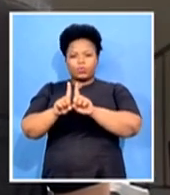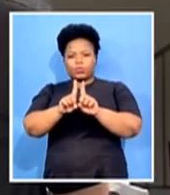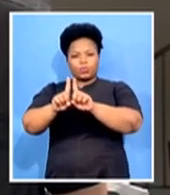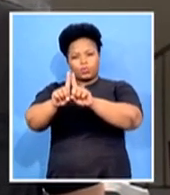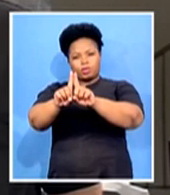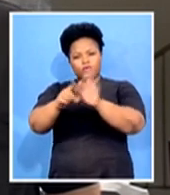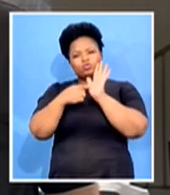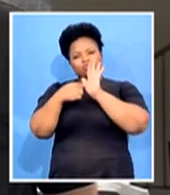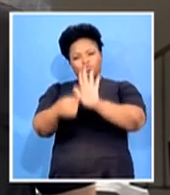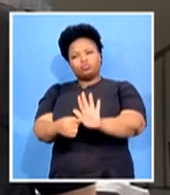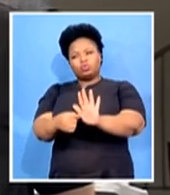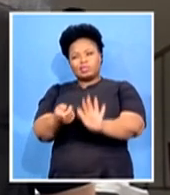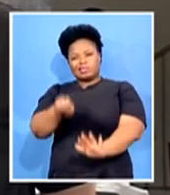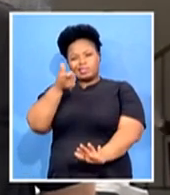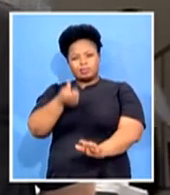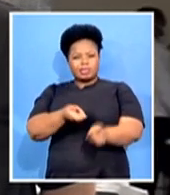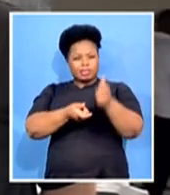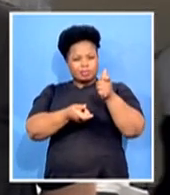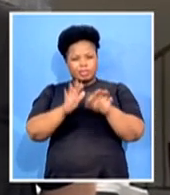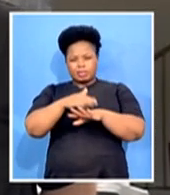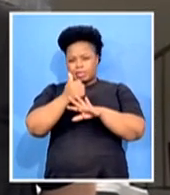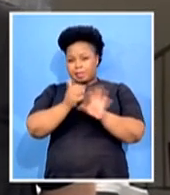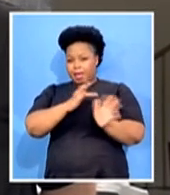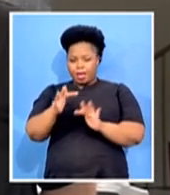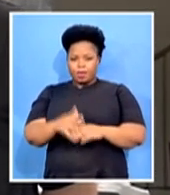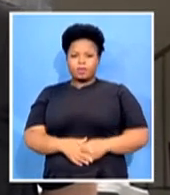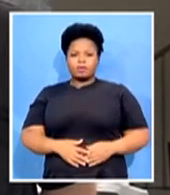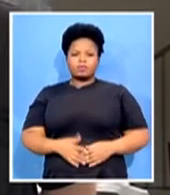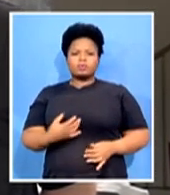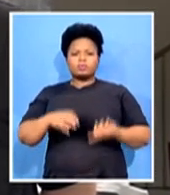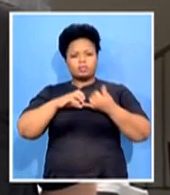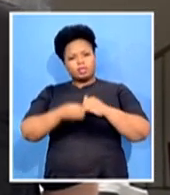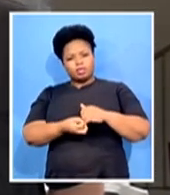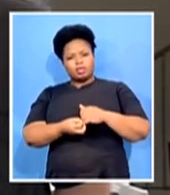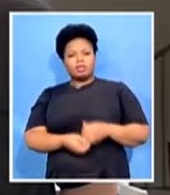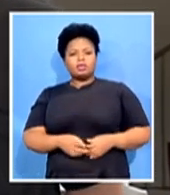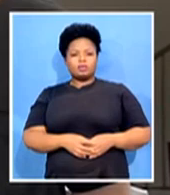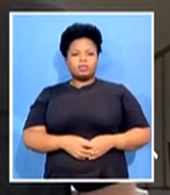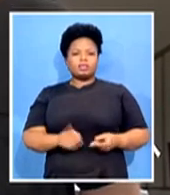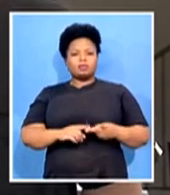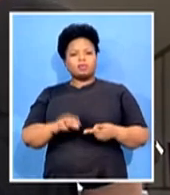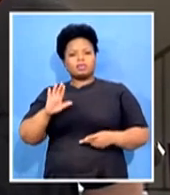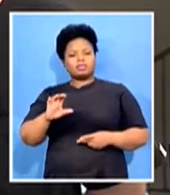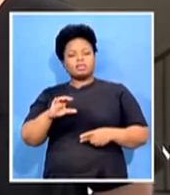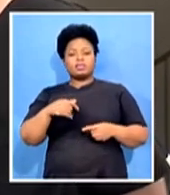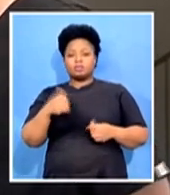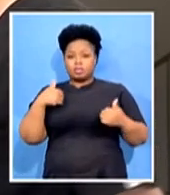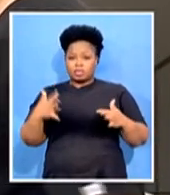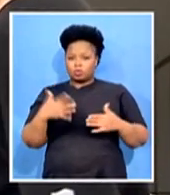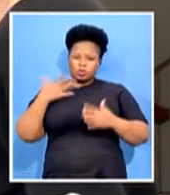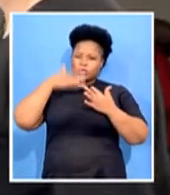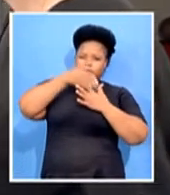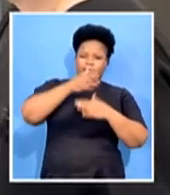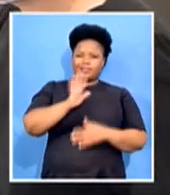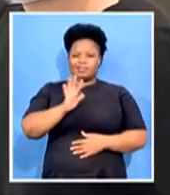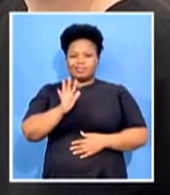setup is. We'll try that right towards the beginning of the hall here, not to disturb the proceedings that are taking place. Please walk with me. I'm going